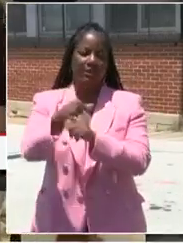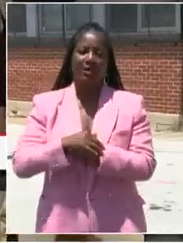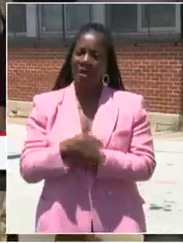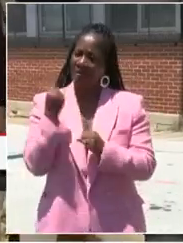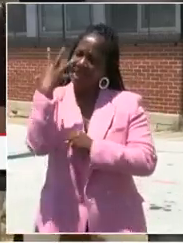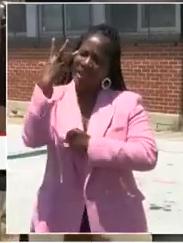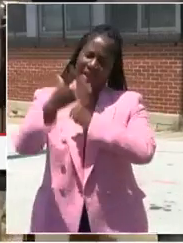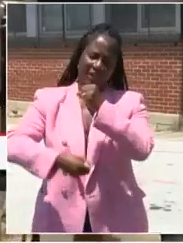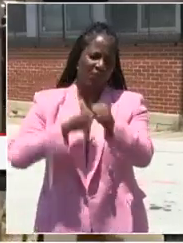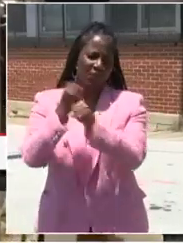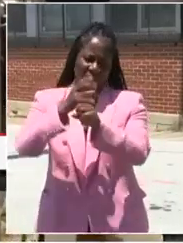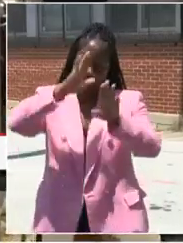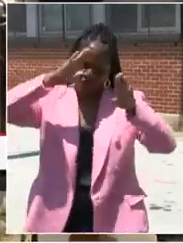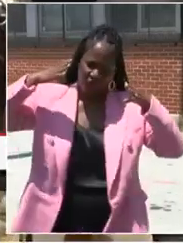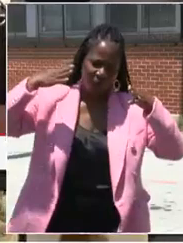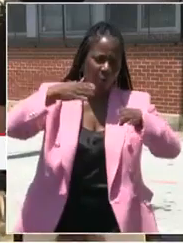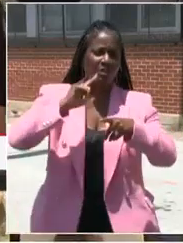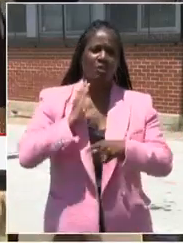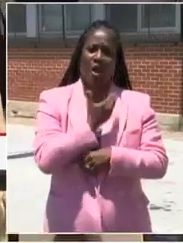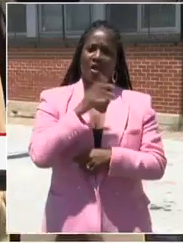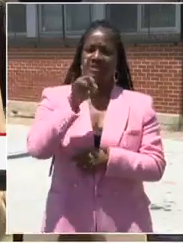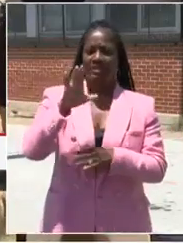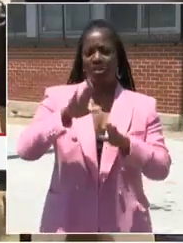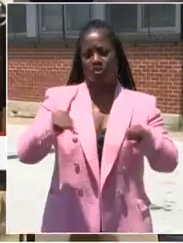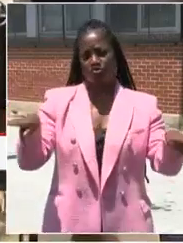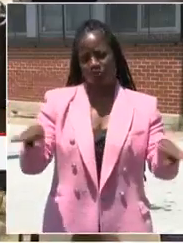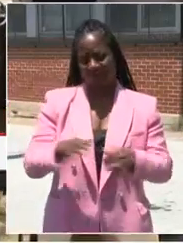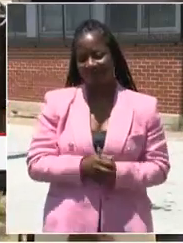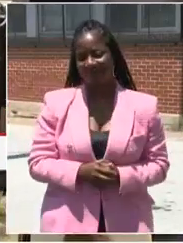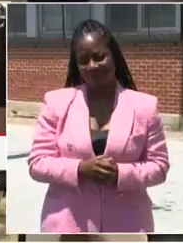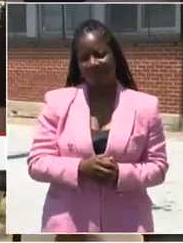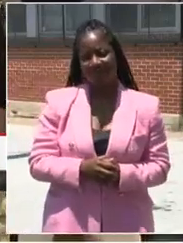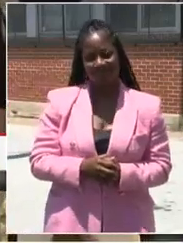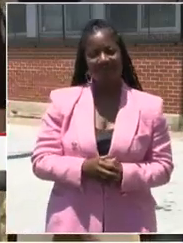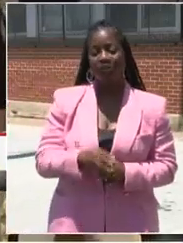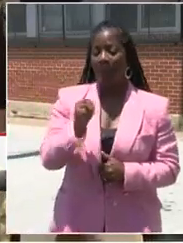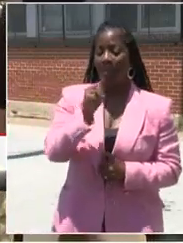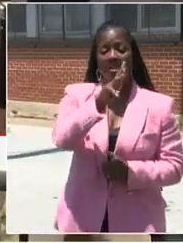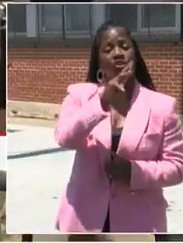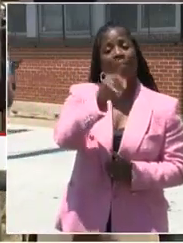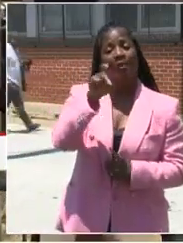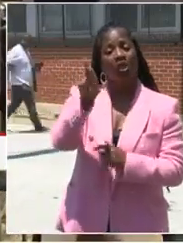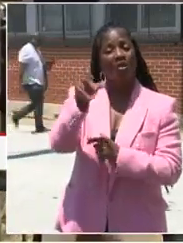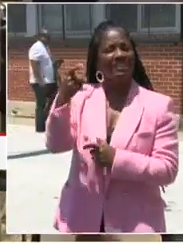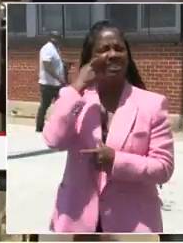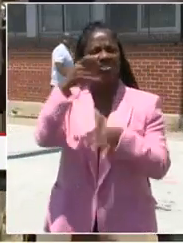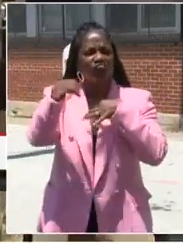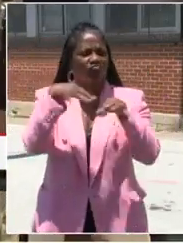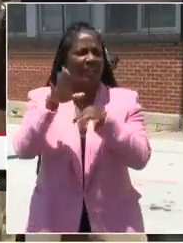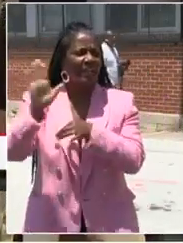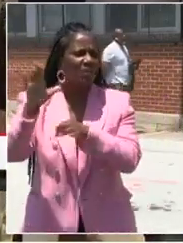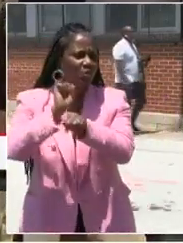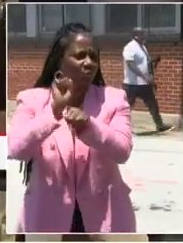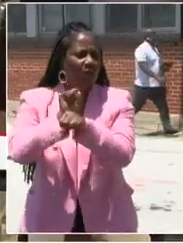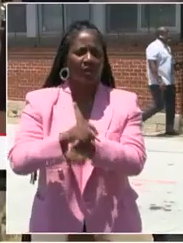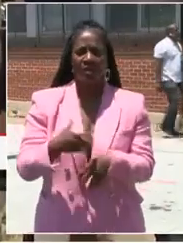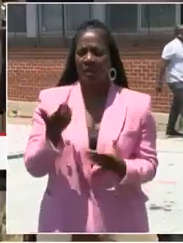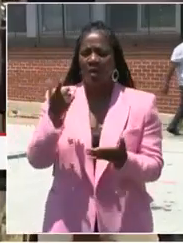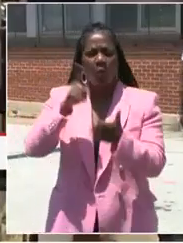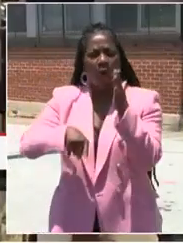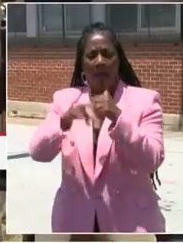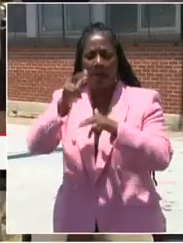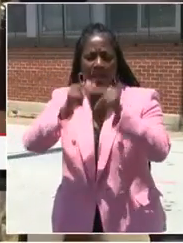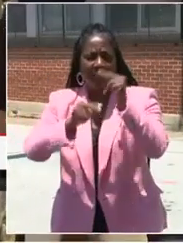years, to the children of D.C. And so Mr. Miller described his work and what